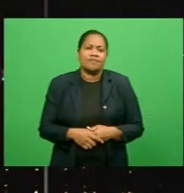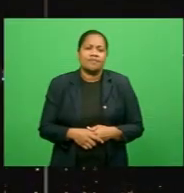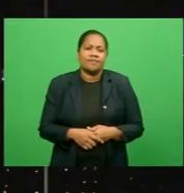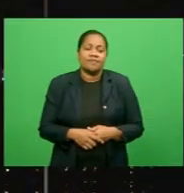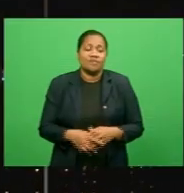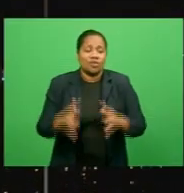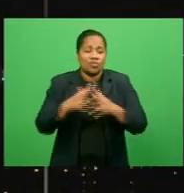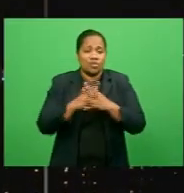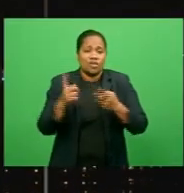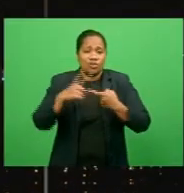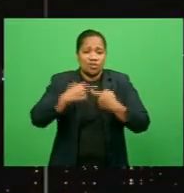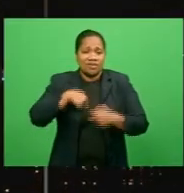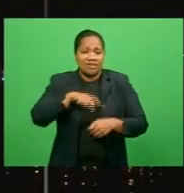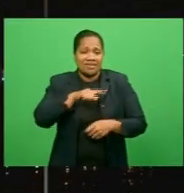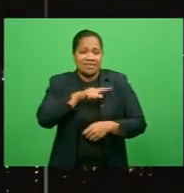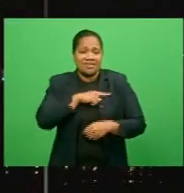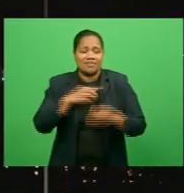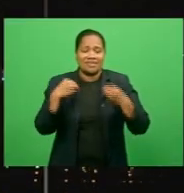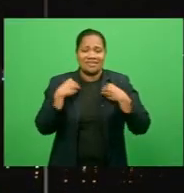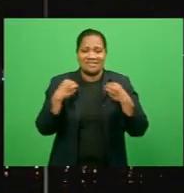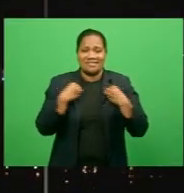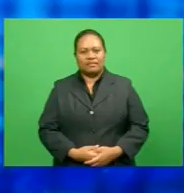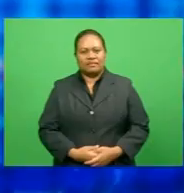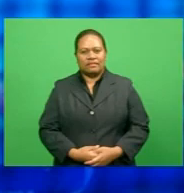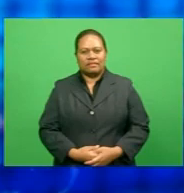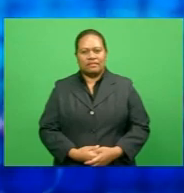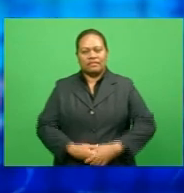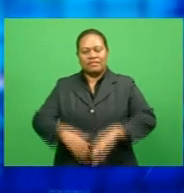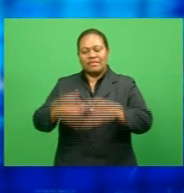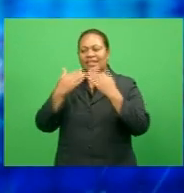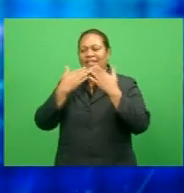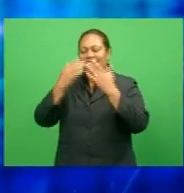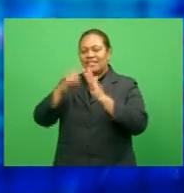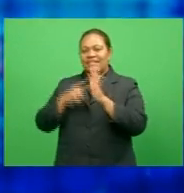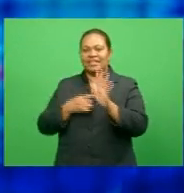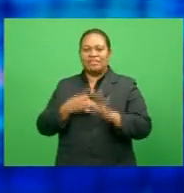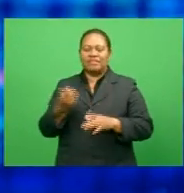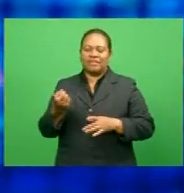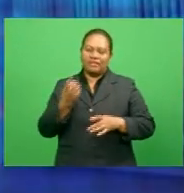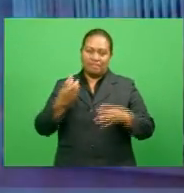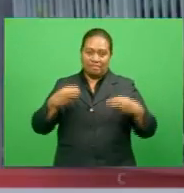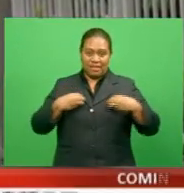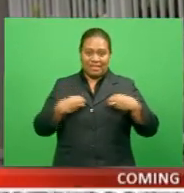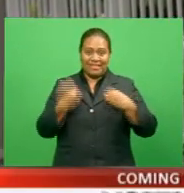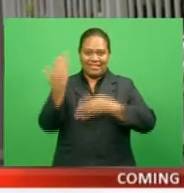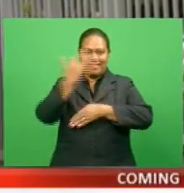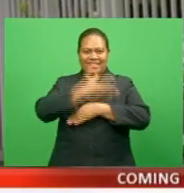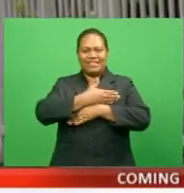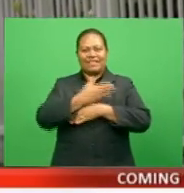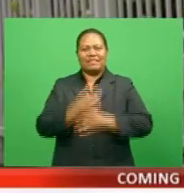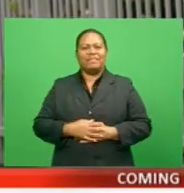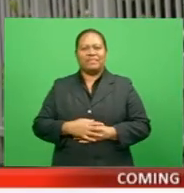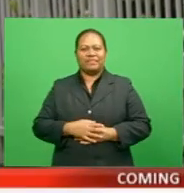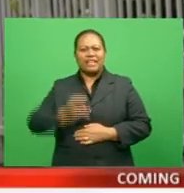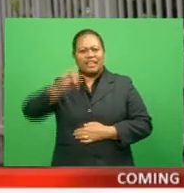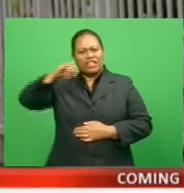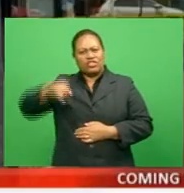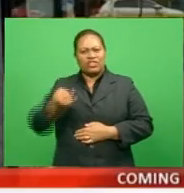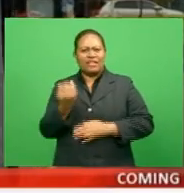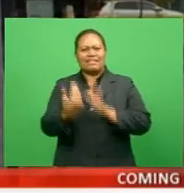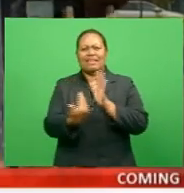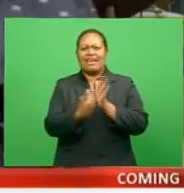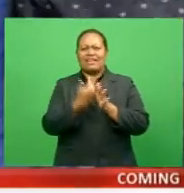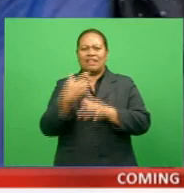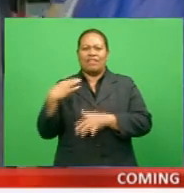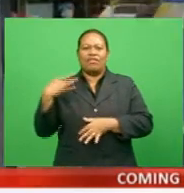Whitney joins us now with the latest in business. Thanks, Jackie. Coming up in business tonight, JAXA Fiji